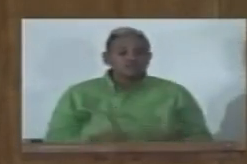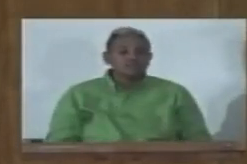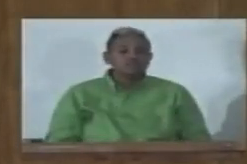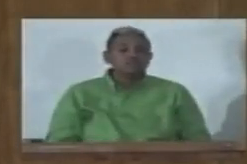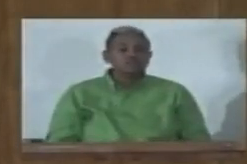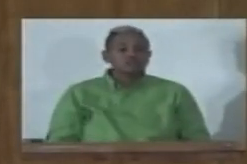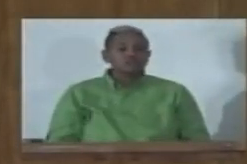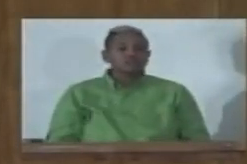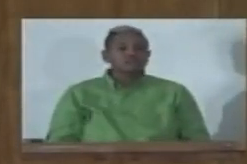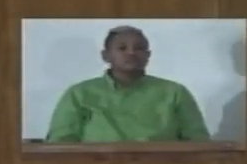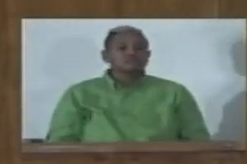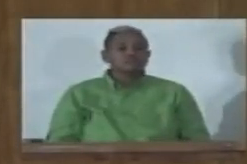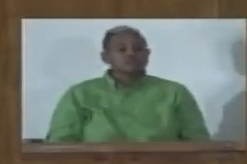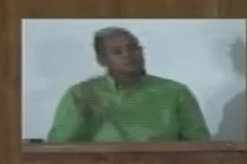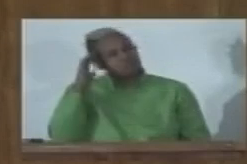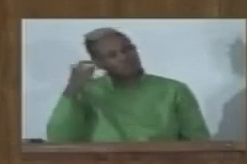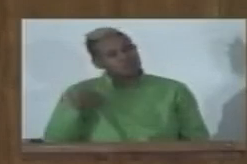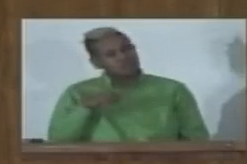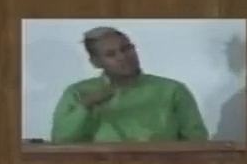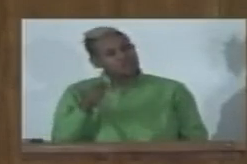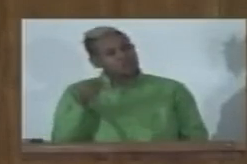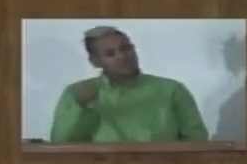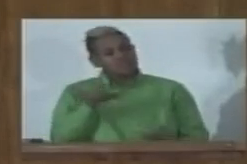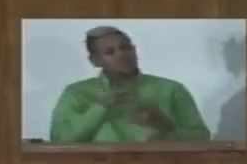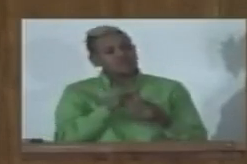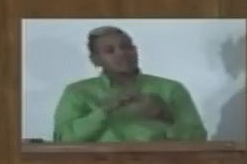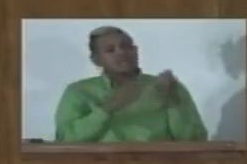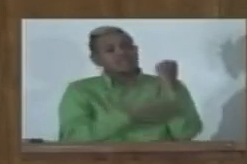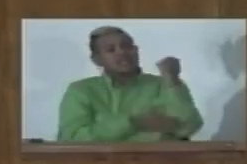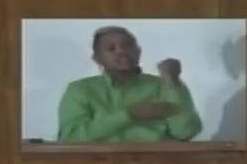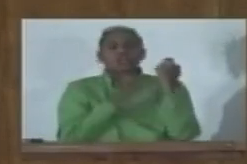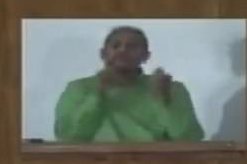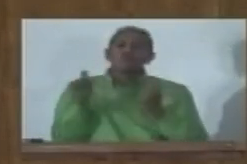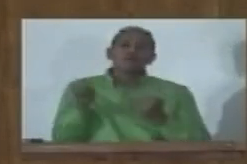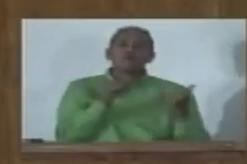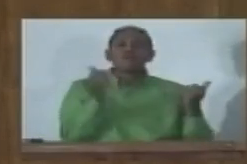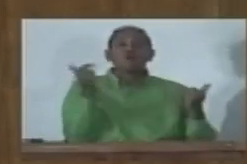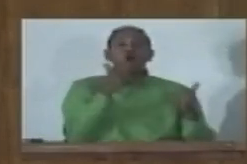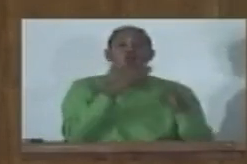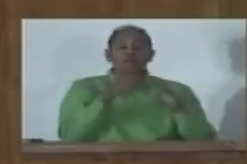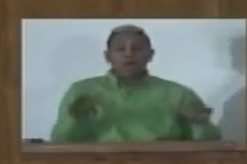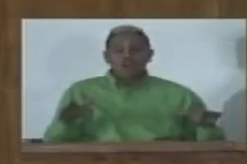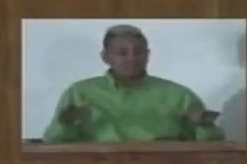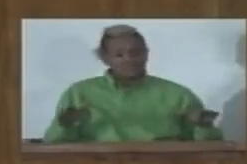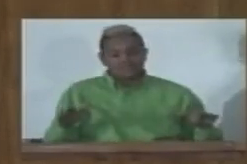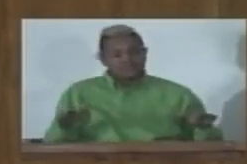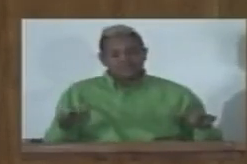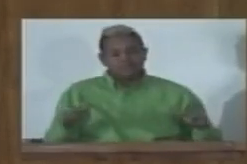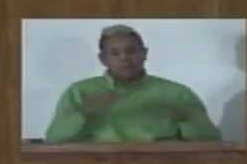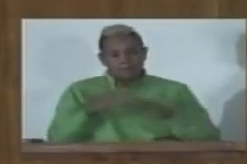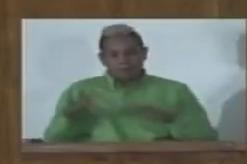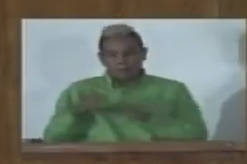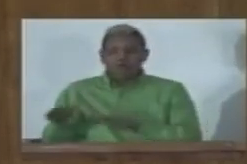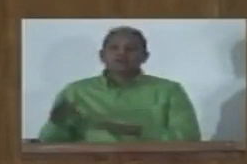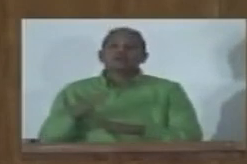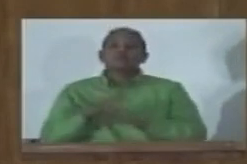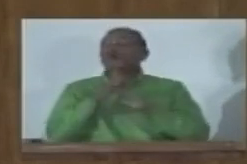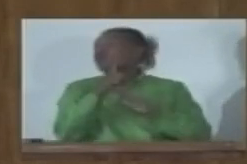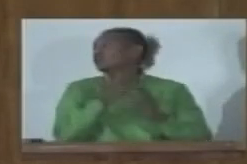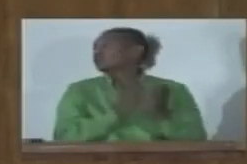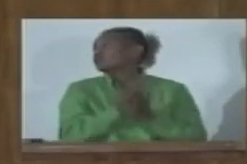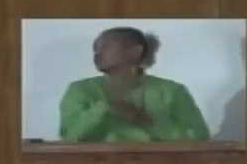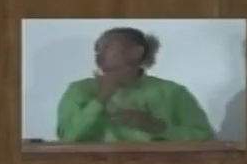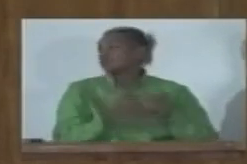need to do this as a nation and remove all obstacles that blocks their natural path to